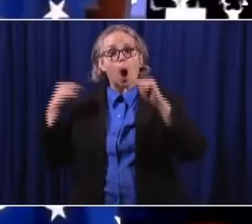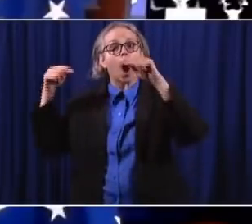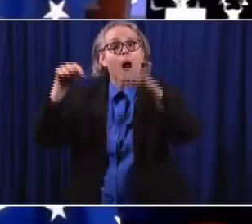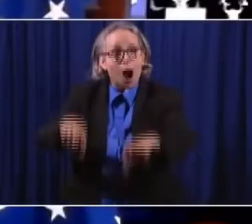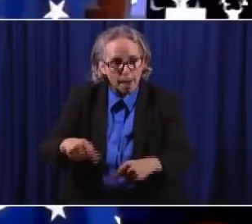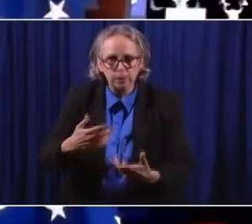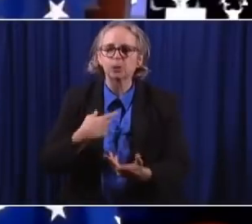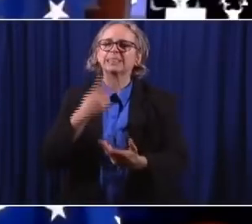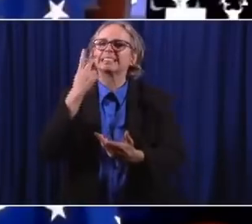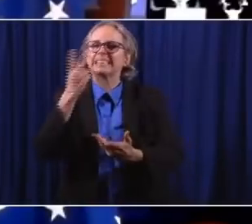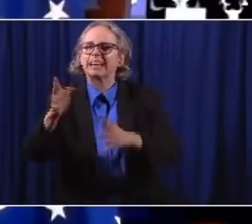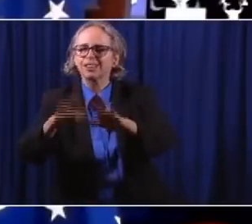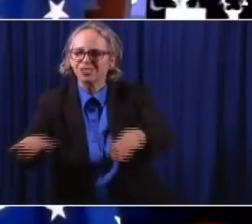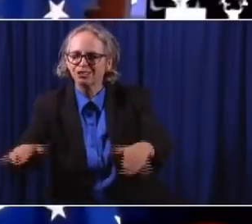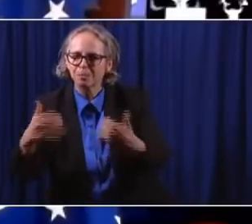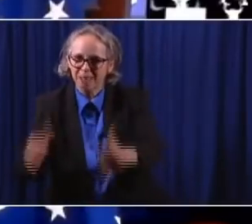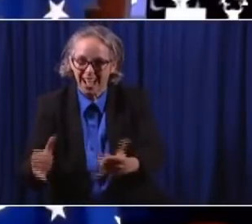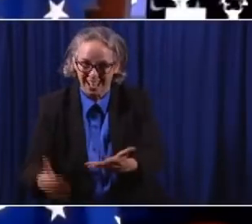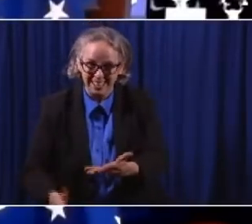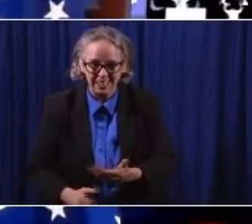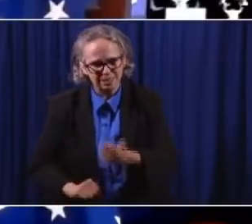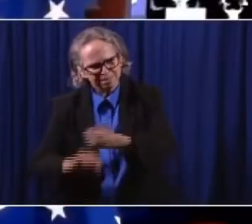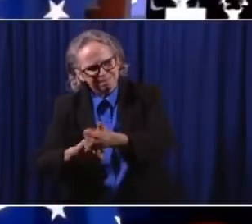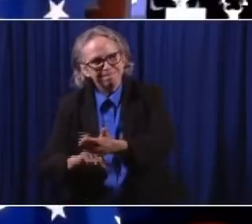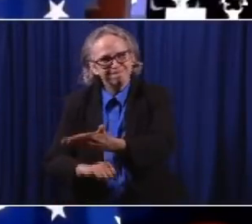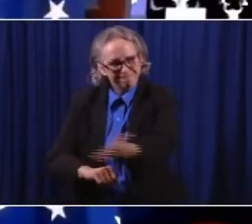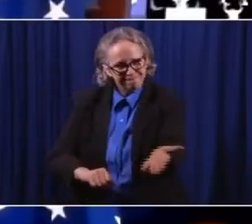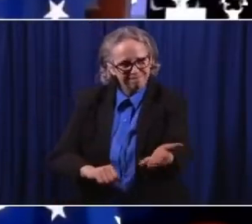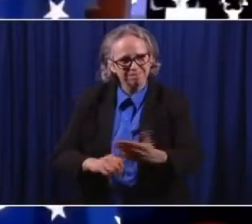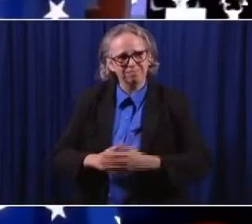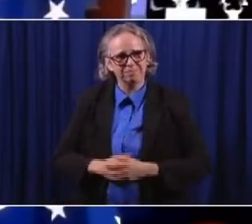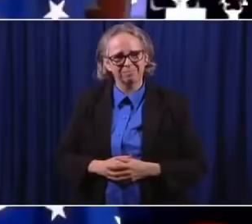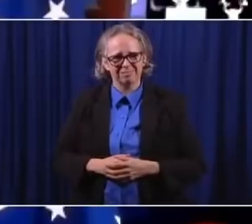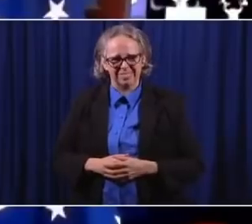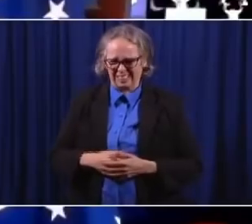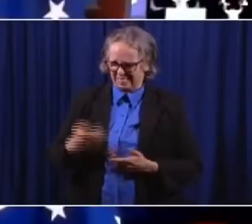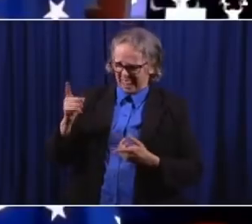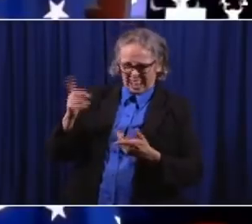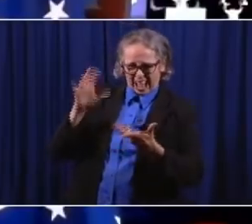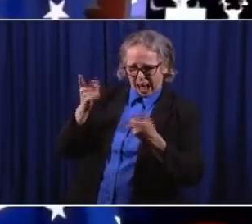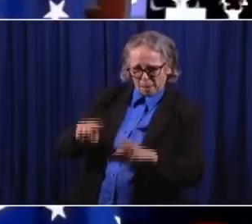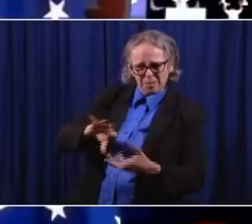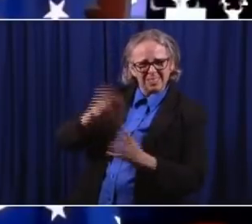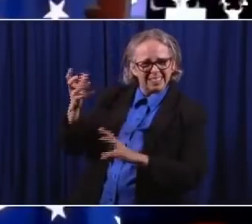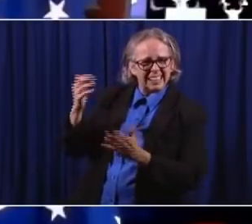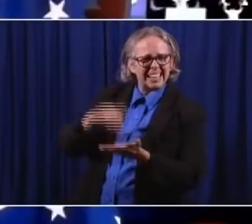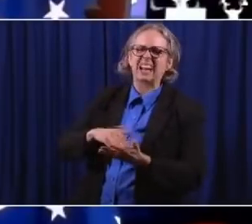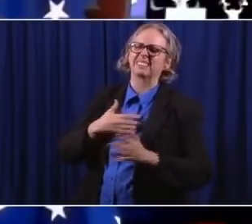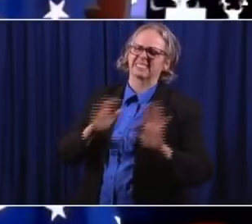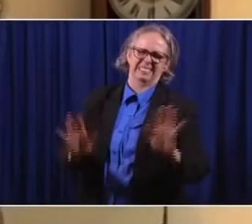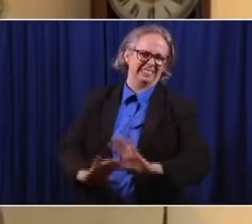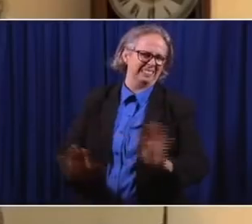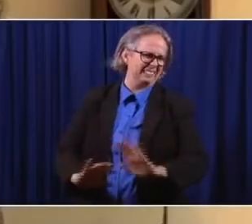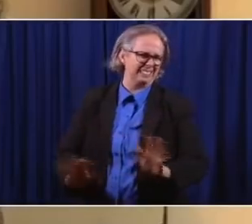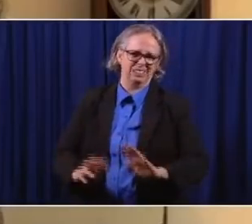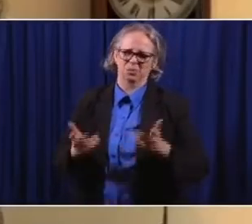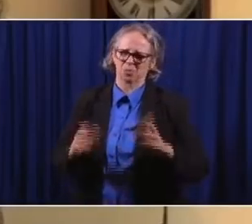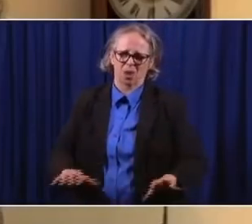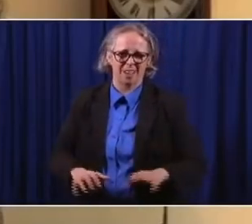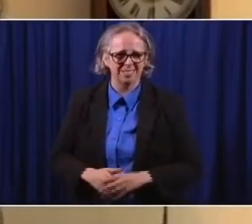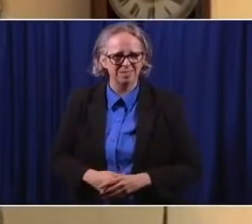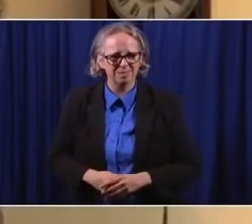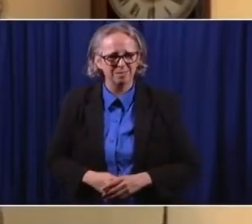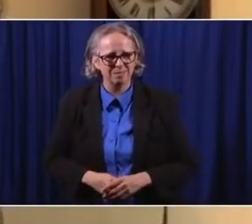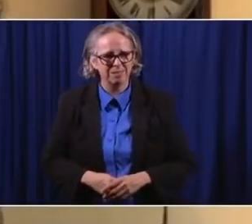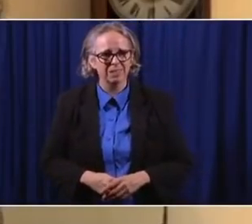hopefully we will not have to, any of us will have to experience another incident like this. So we look